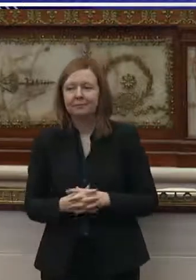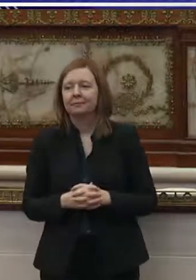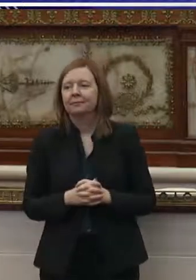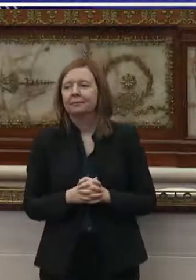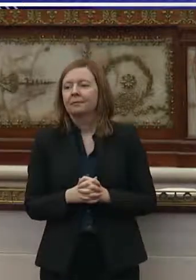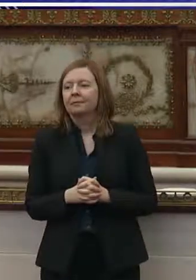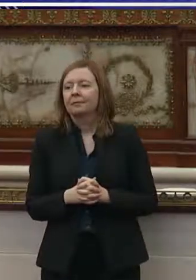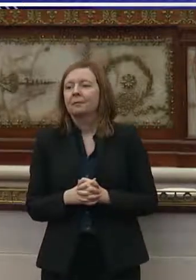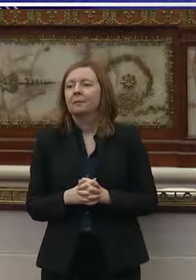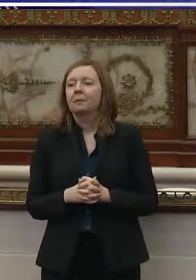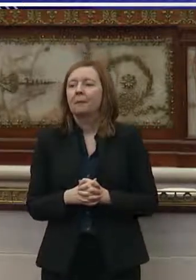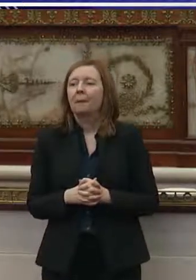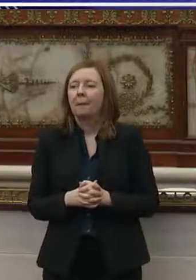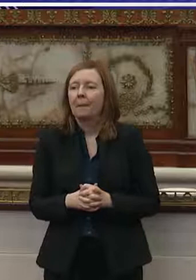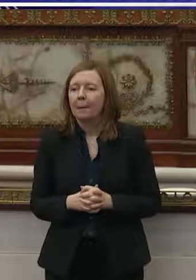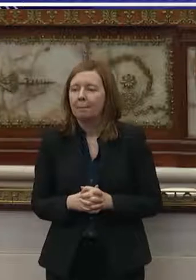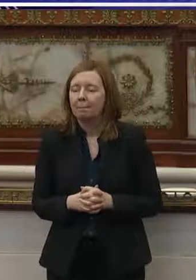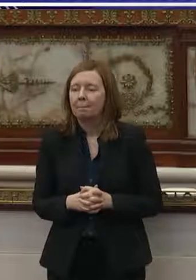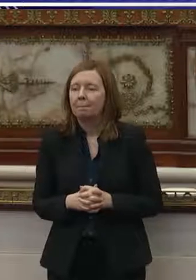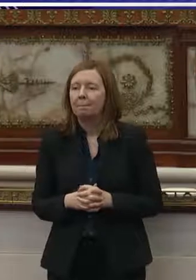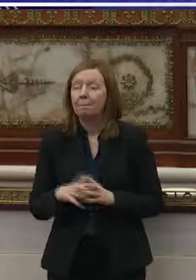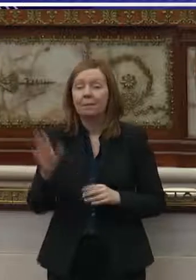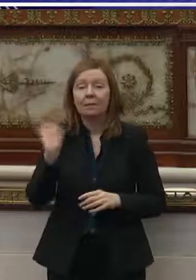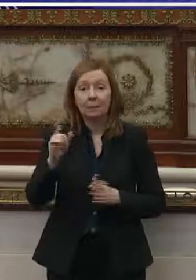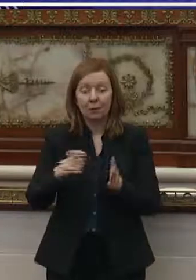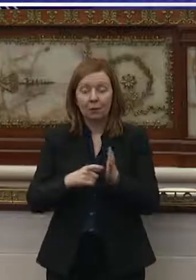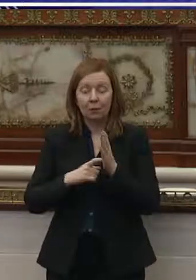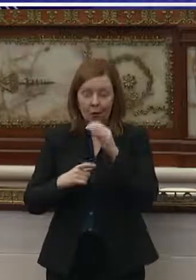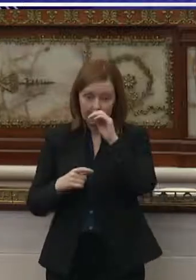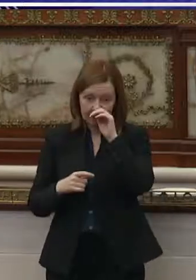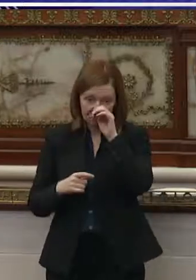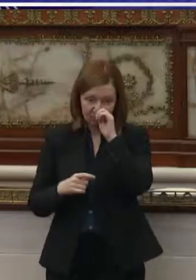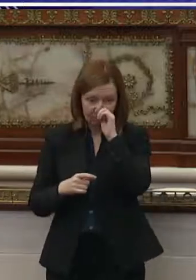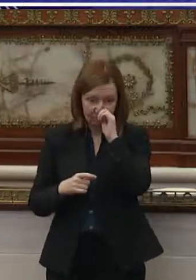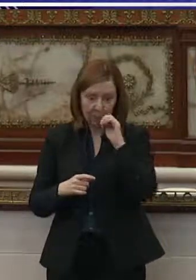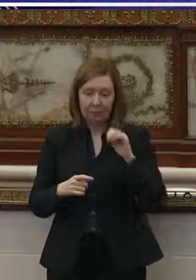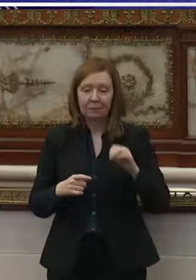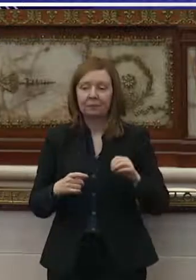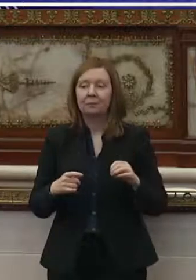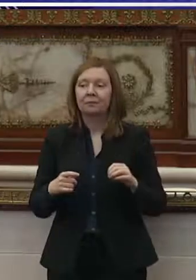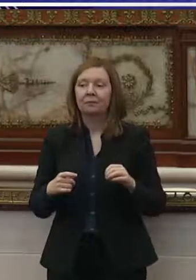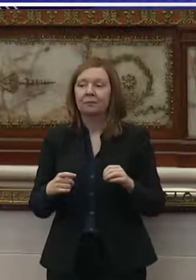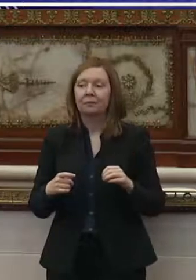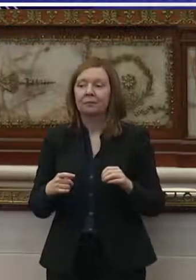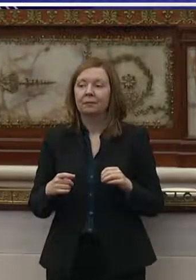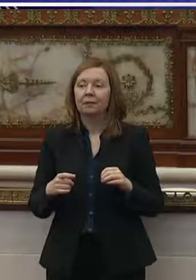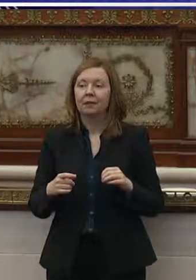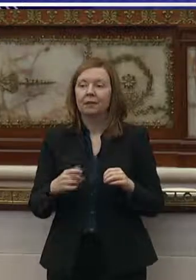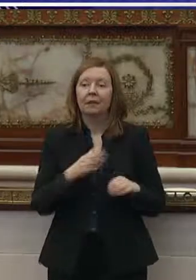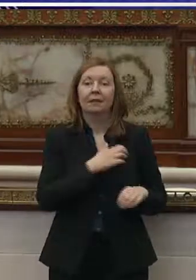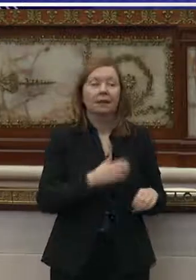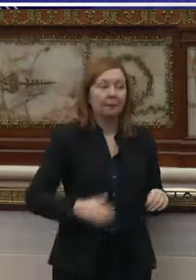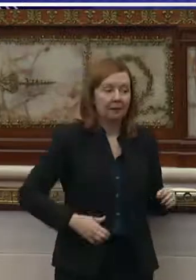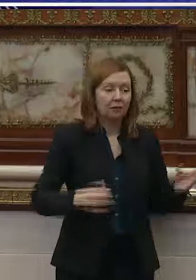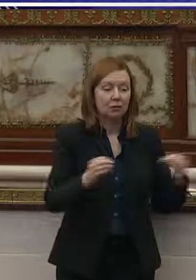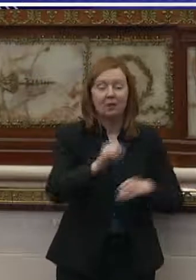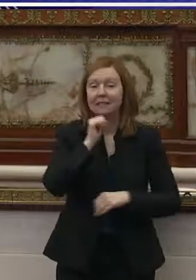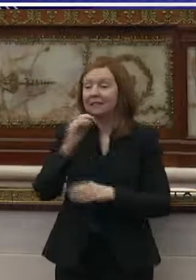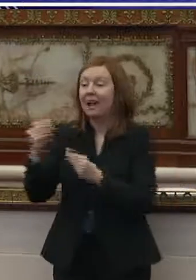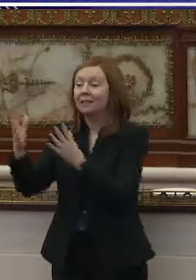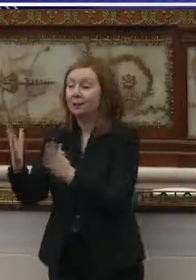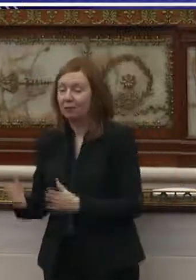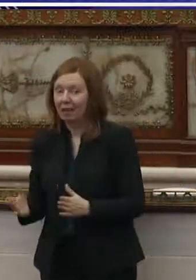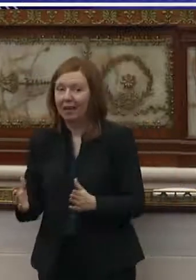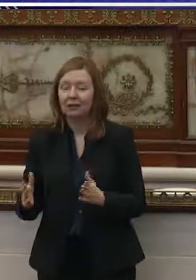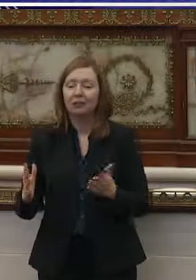COVID-19 vaccine. The bill requires the administration, not the providers, to compile and present this